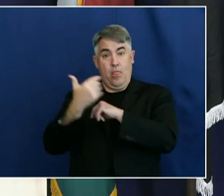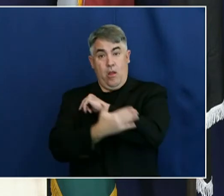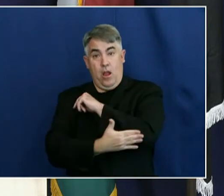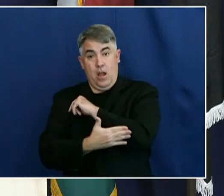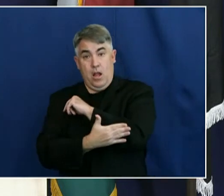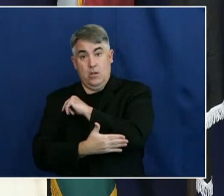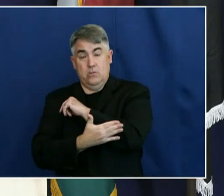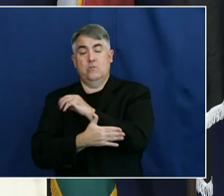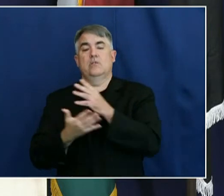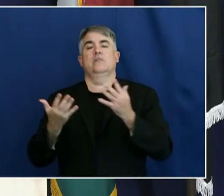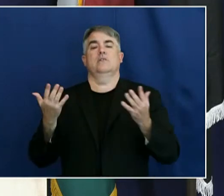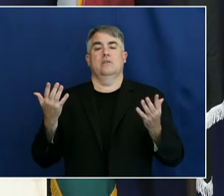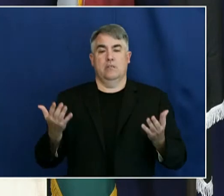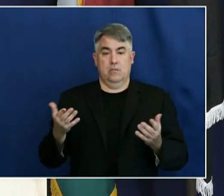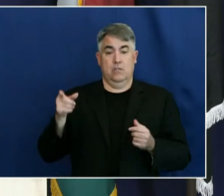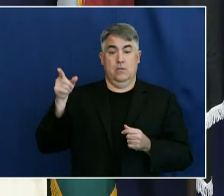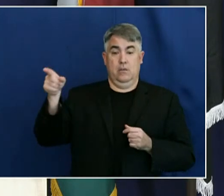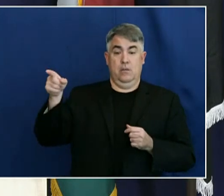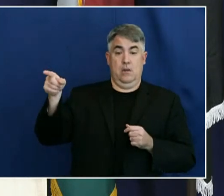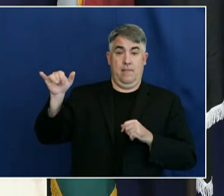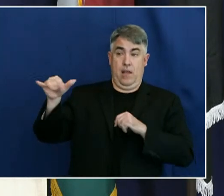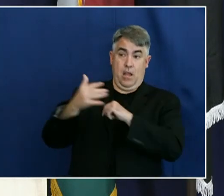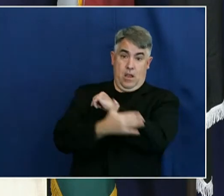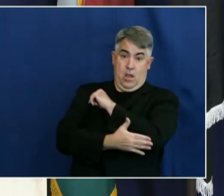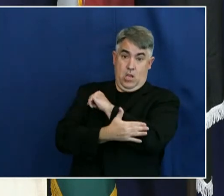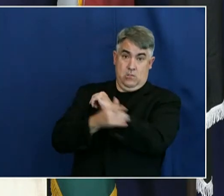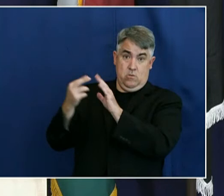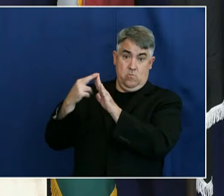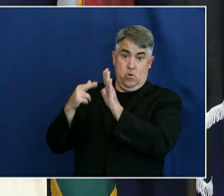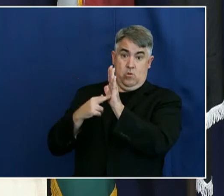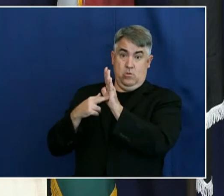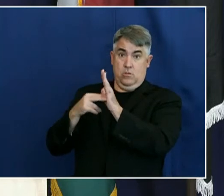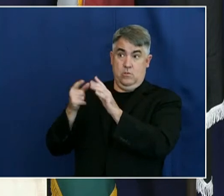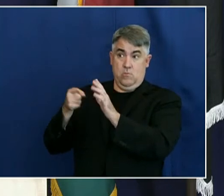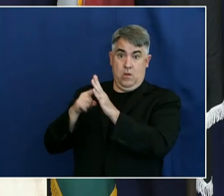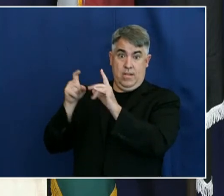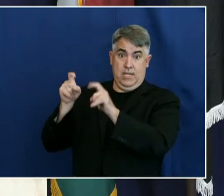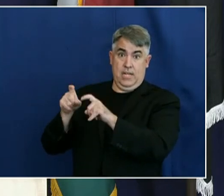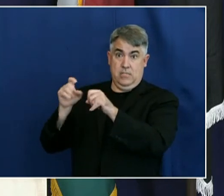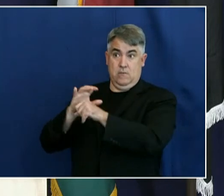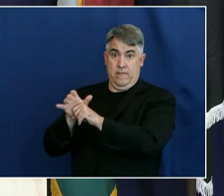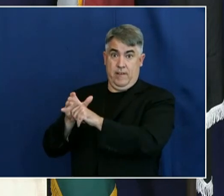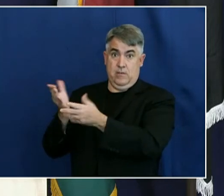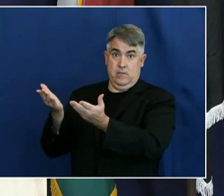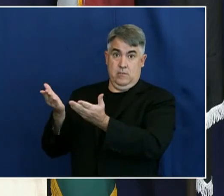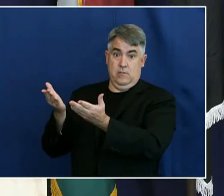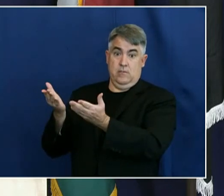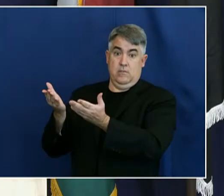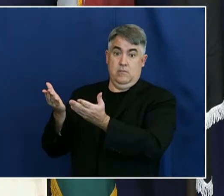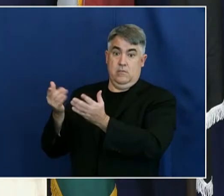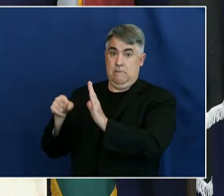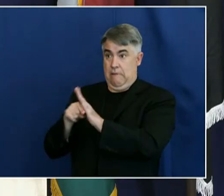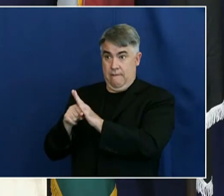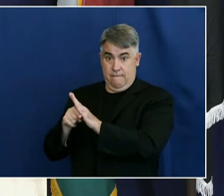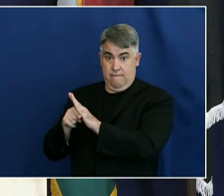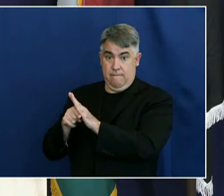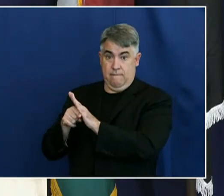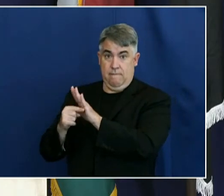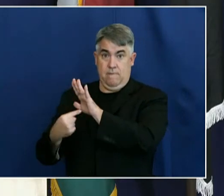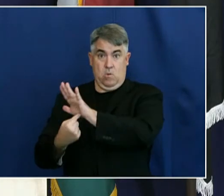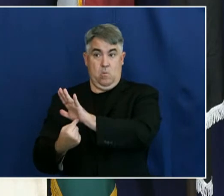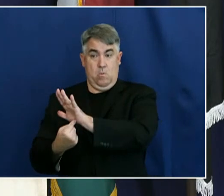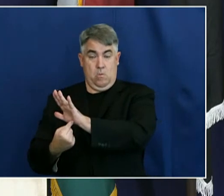travel to will require you to have a negative test before you enter, and sometimes